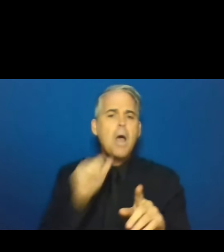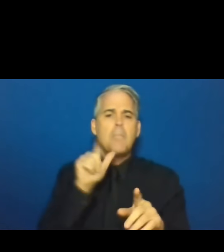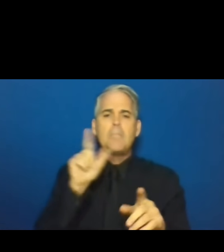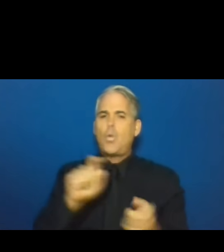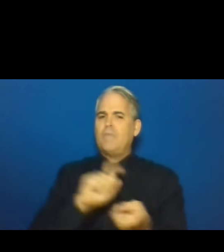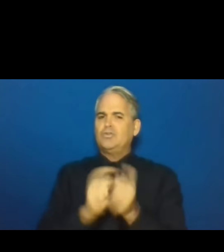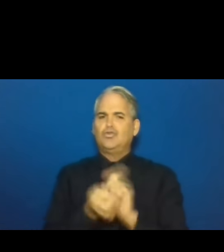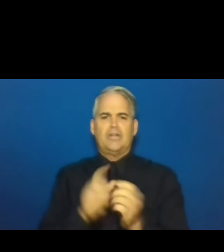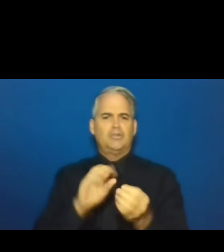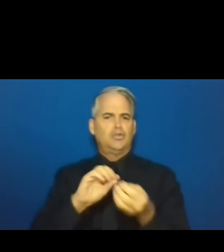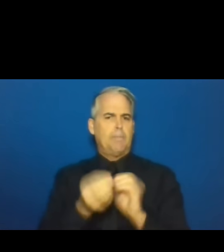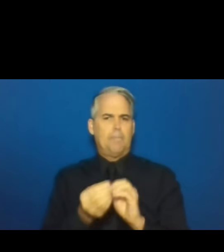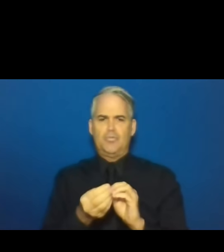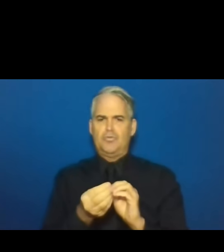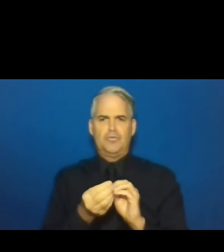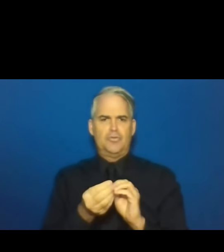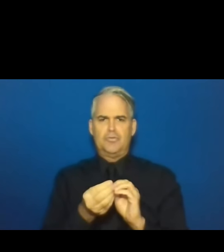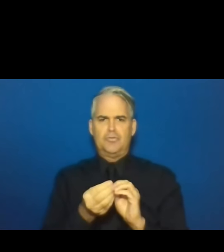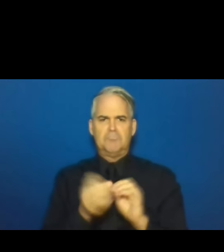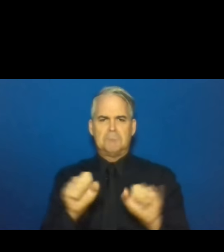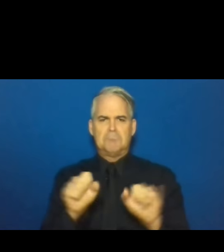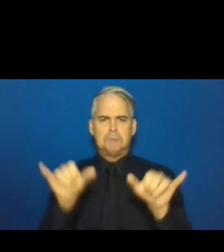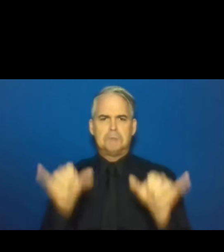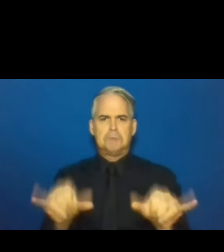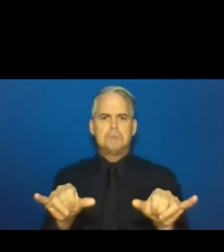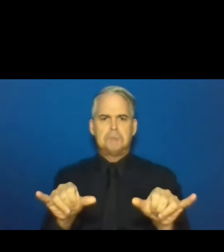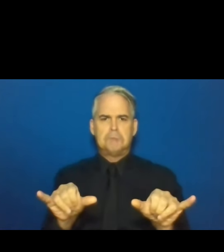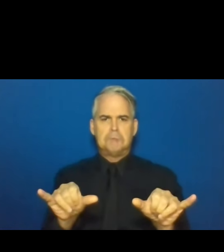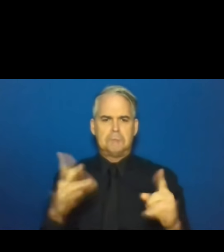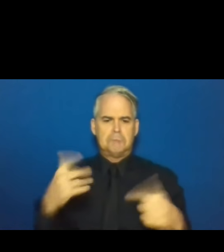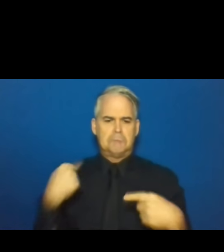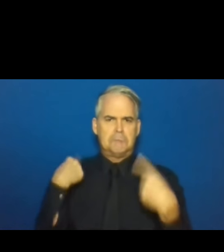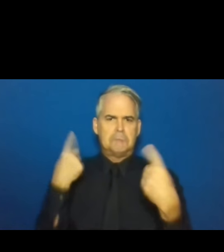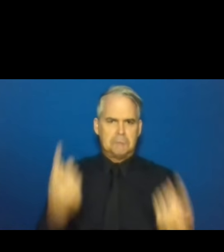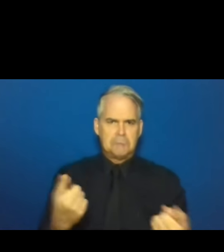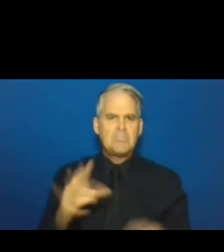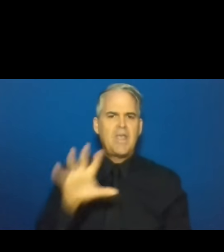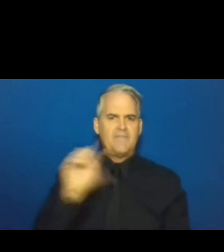pause and can continue operating at 50%.